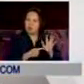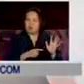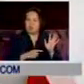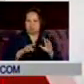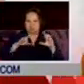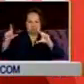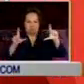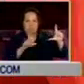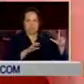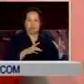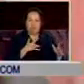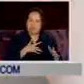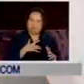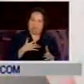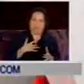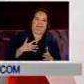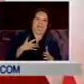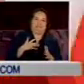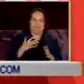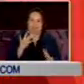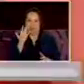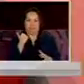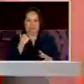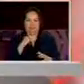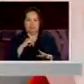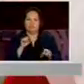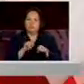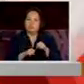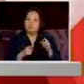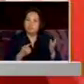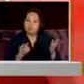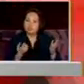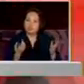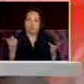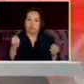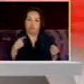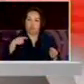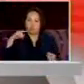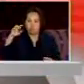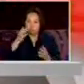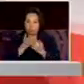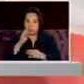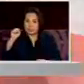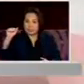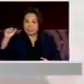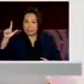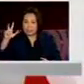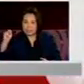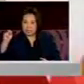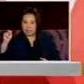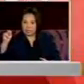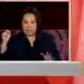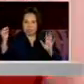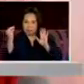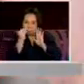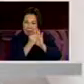is no such thing as a Sal N so statistically perfect that it is precise to the last decimal